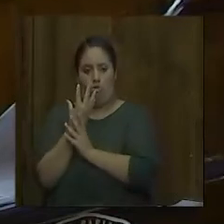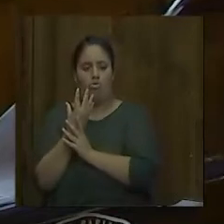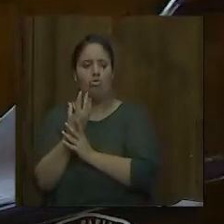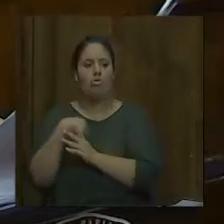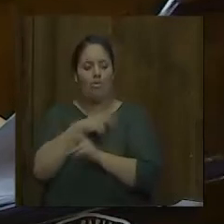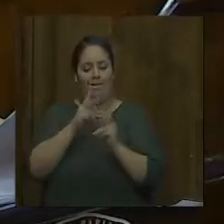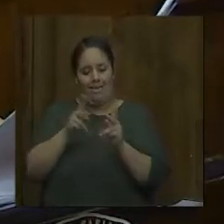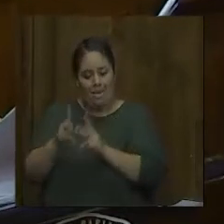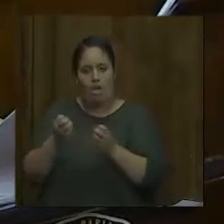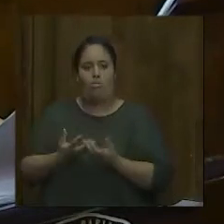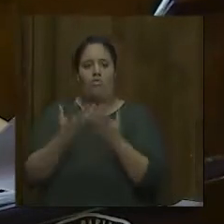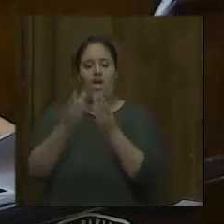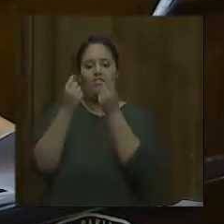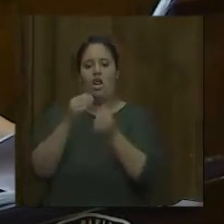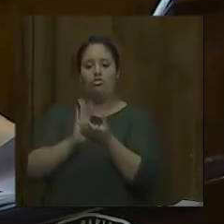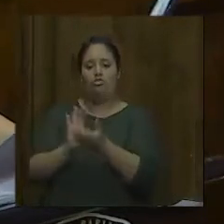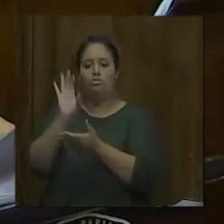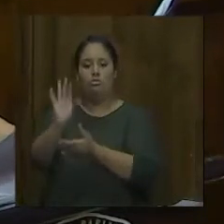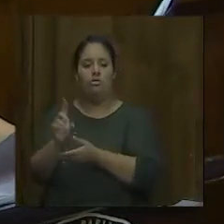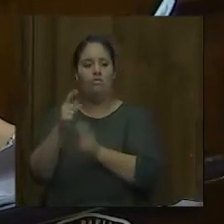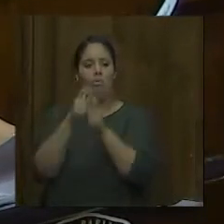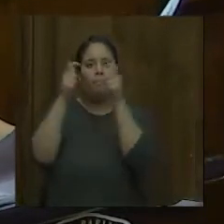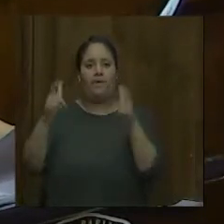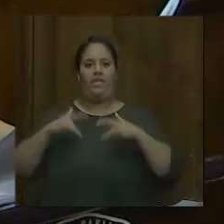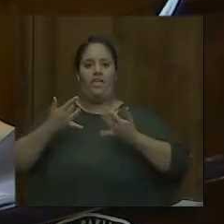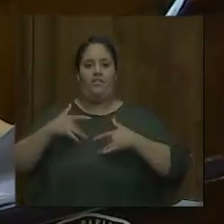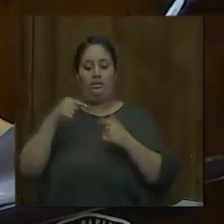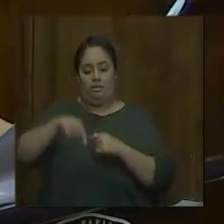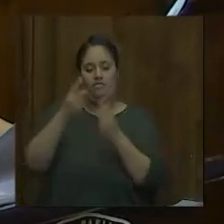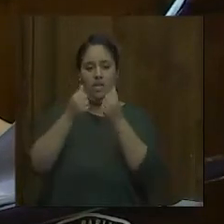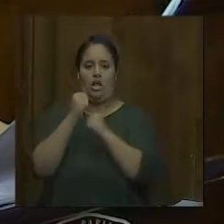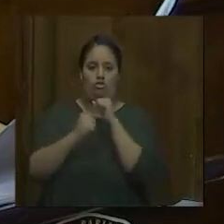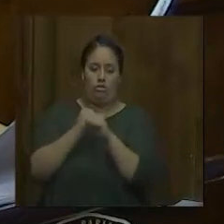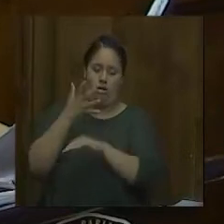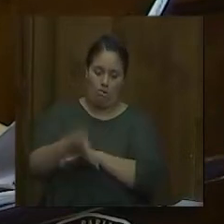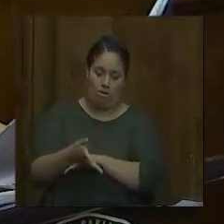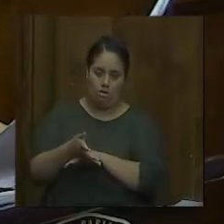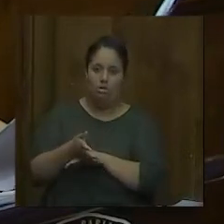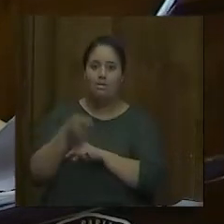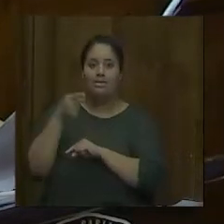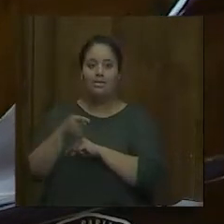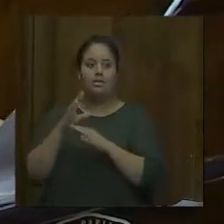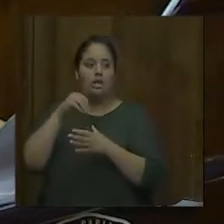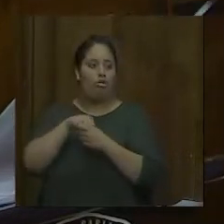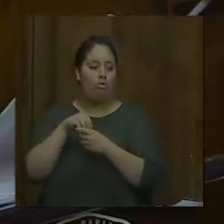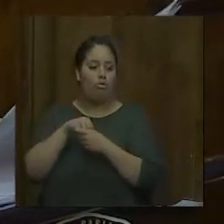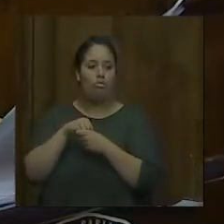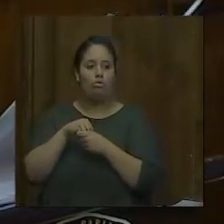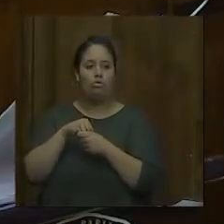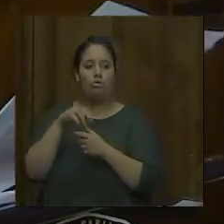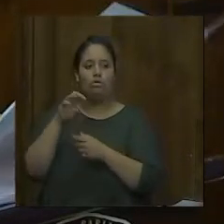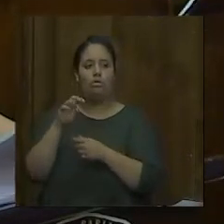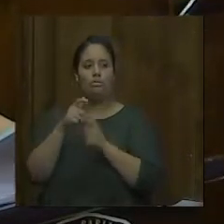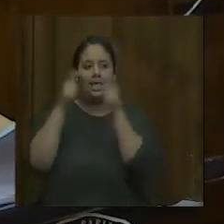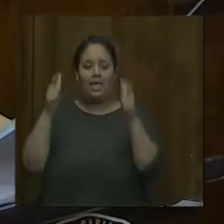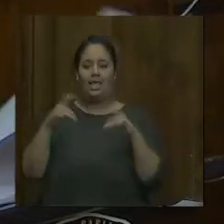we will again provide financial support to major events in this financial year. These include mega